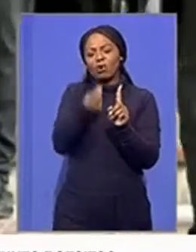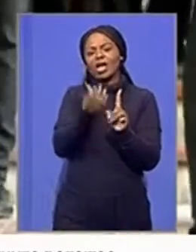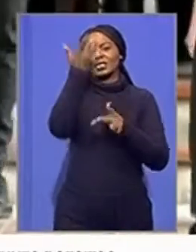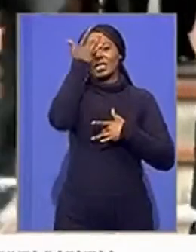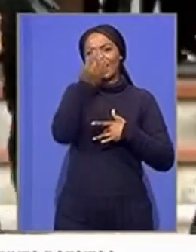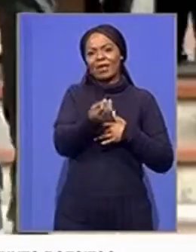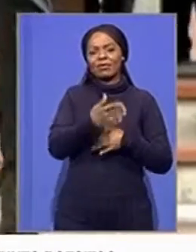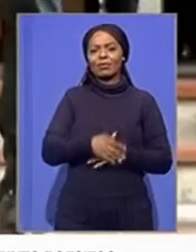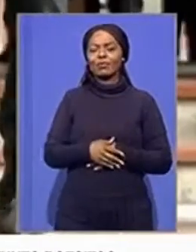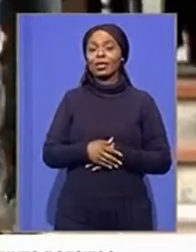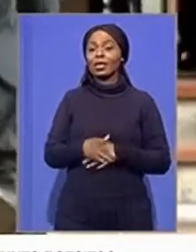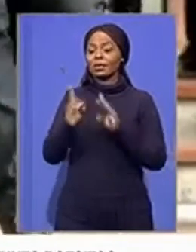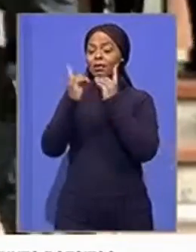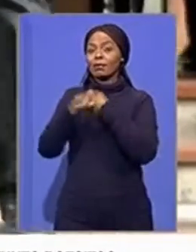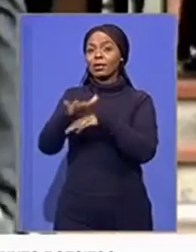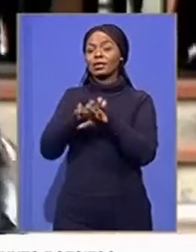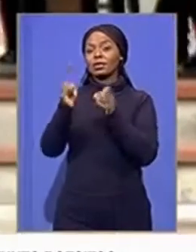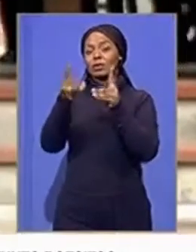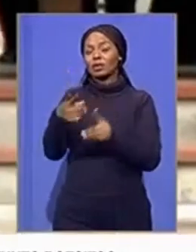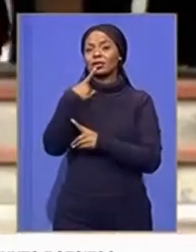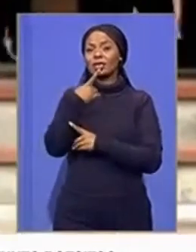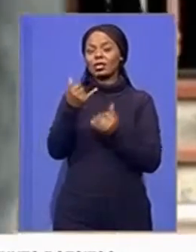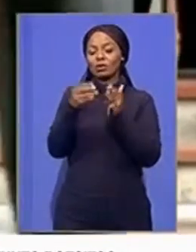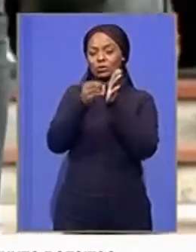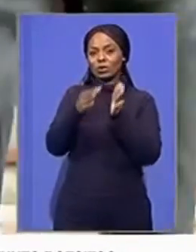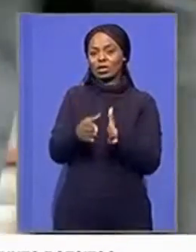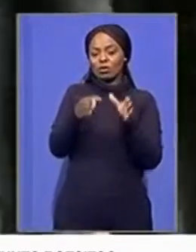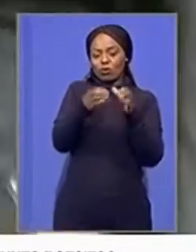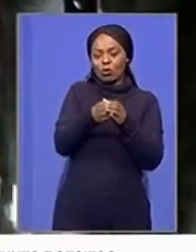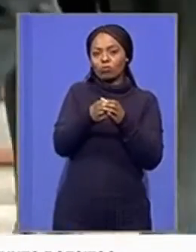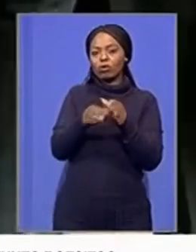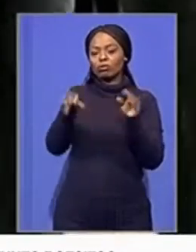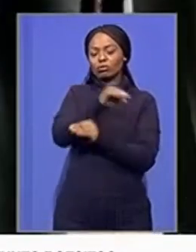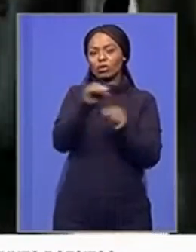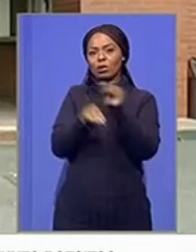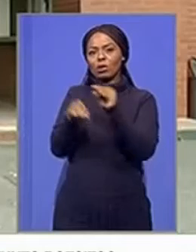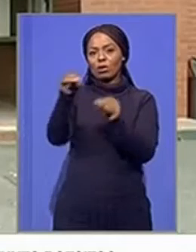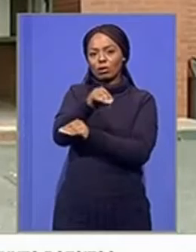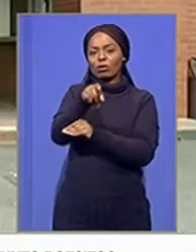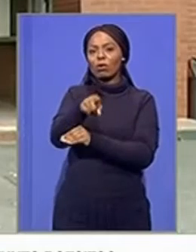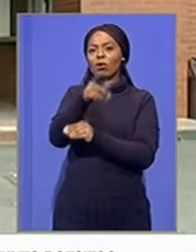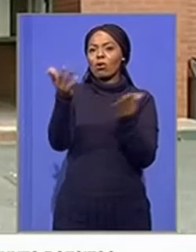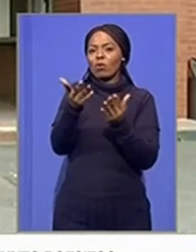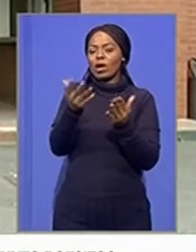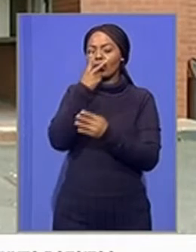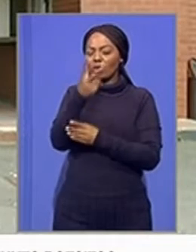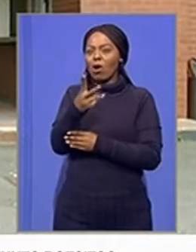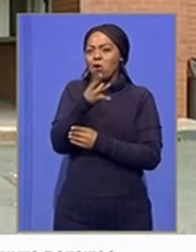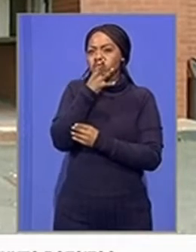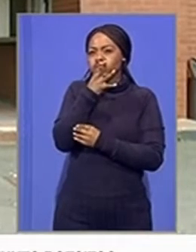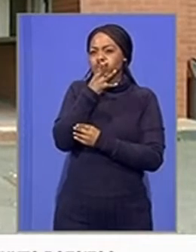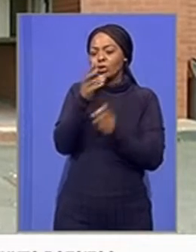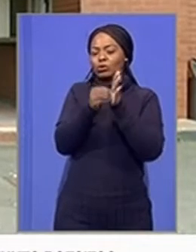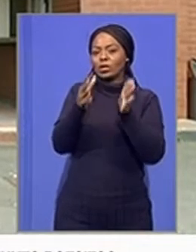boela le kenya tshebetsong lenaneo la hore barutwana ba ye dikolong kwa dihlotshwana tse nyenyane dikolong tseo ho tsona hona le ntshubuhlellano, empa mekgatlo